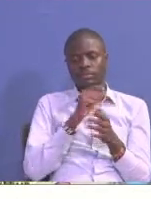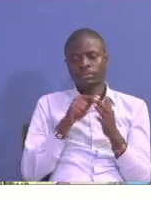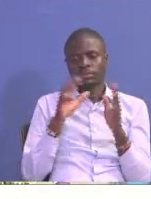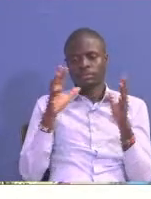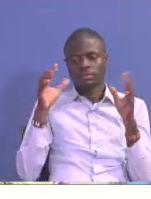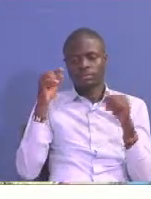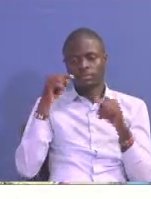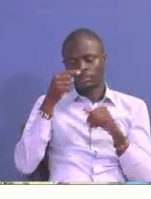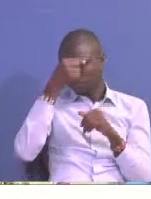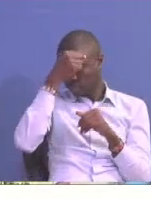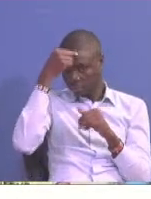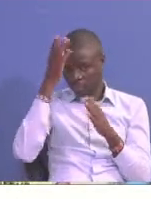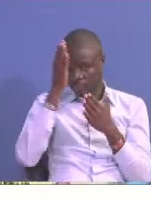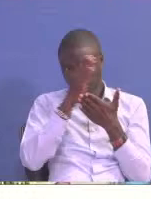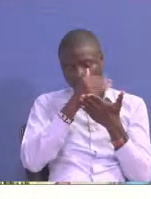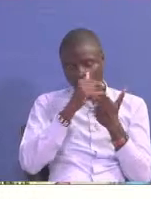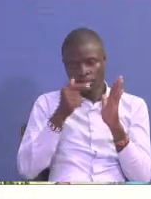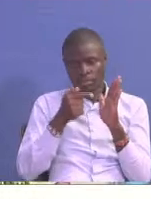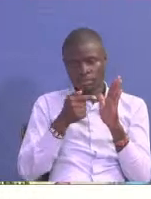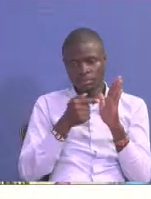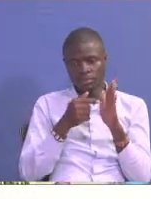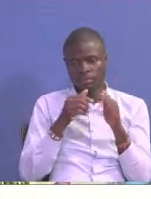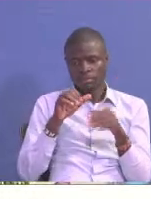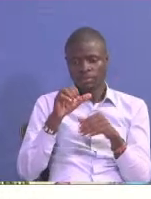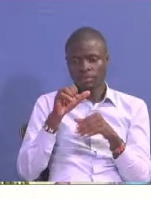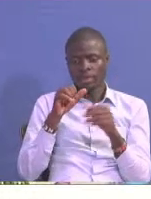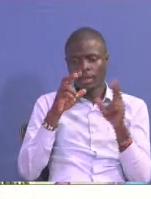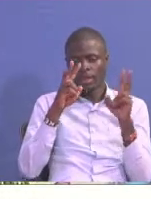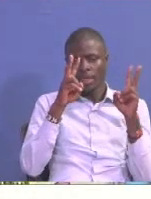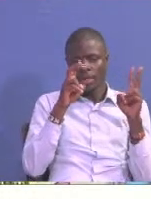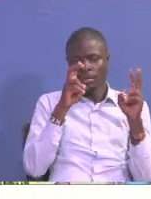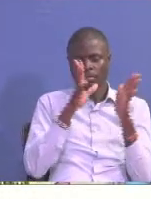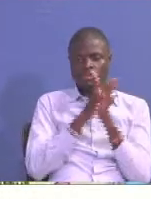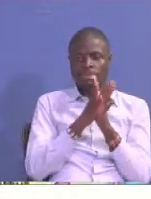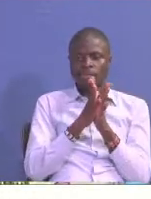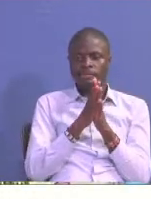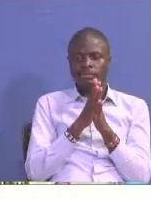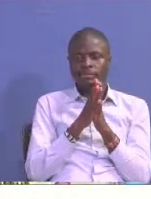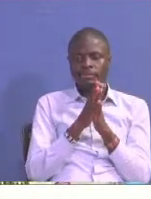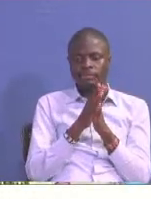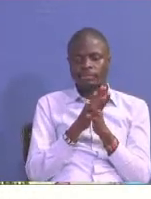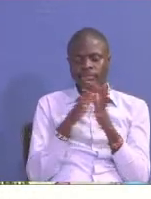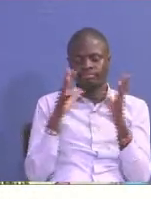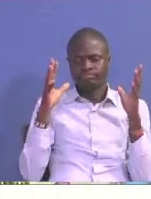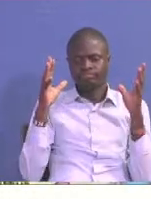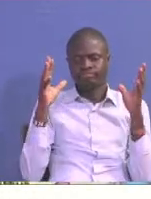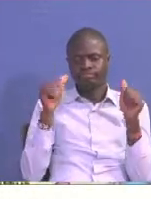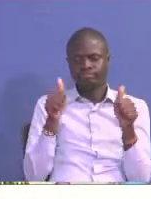them because they are part of the stakeholders that was part of the theme. Please clap for them as well.